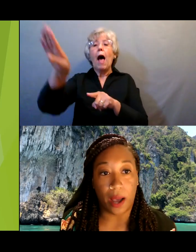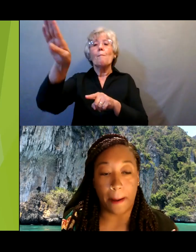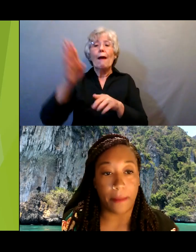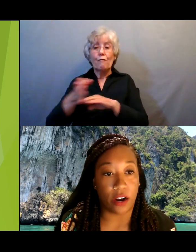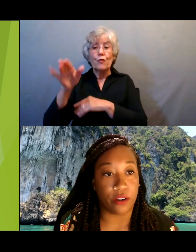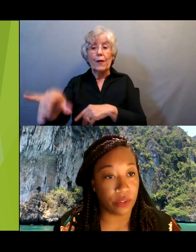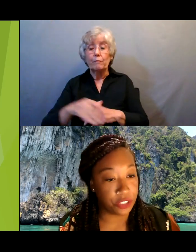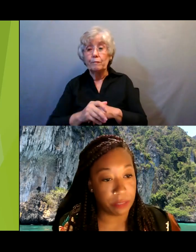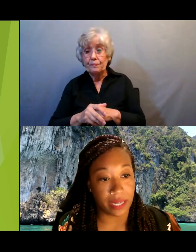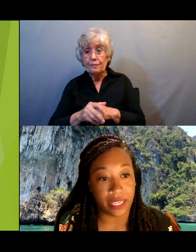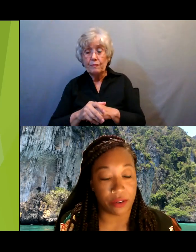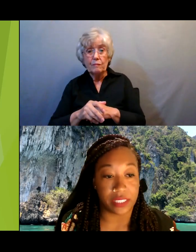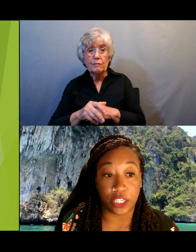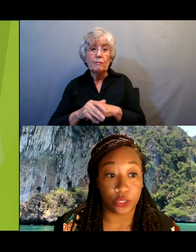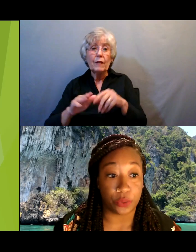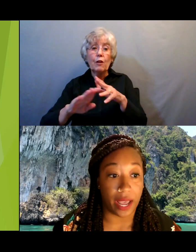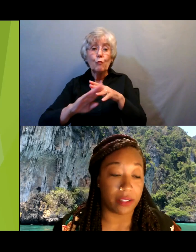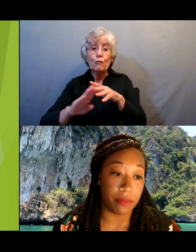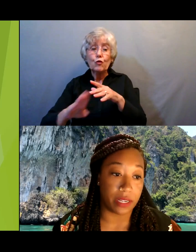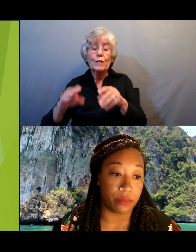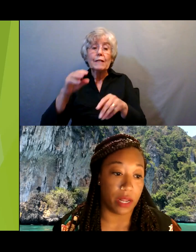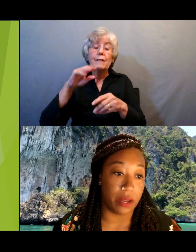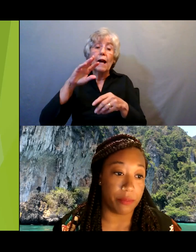So our refugee impacted counties include